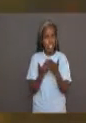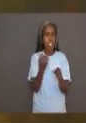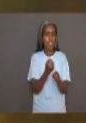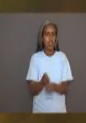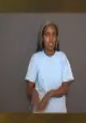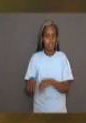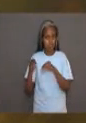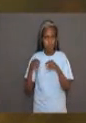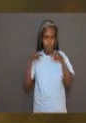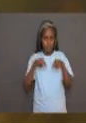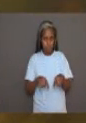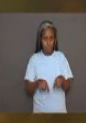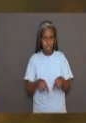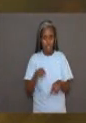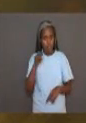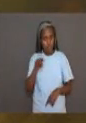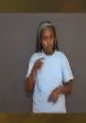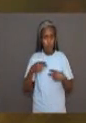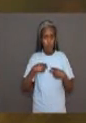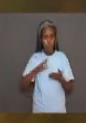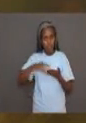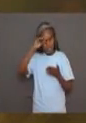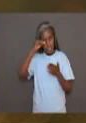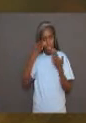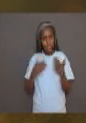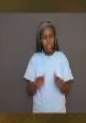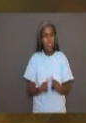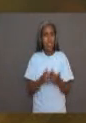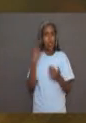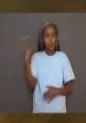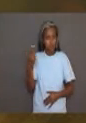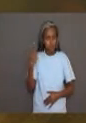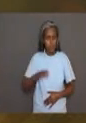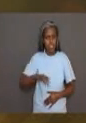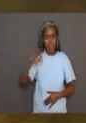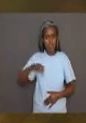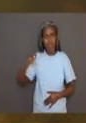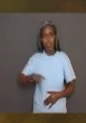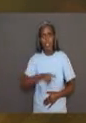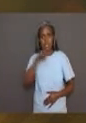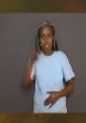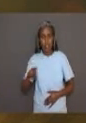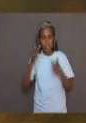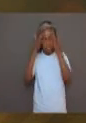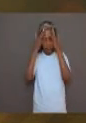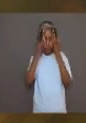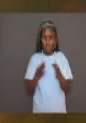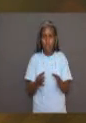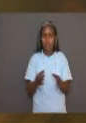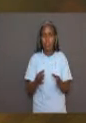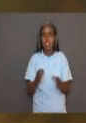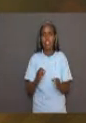students! Today, you have learned how to use frequency curves to determine